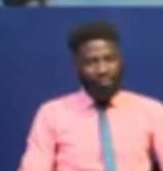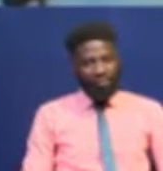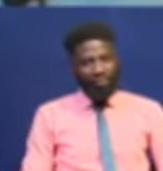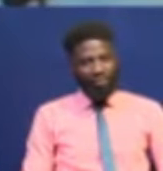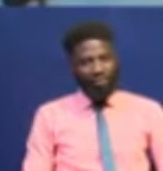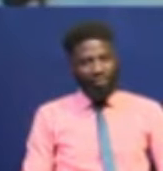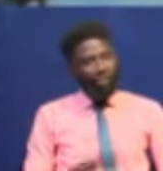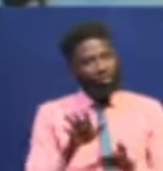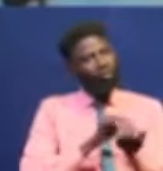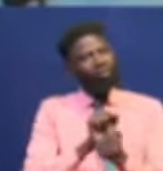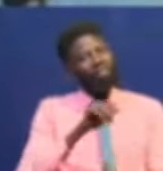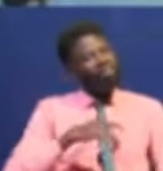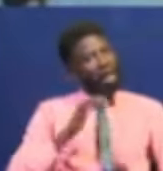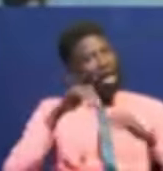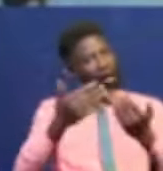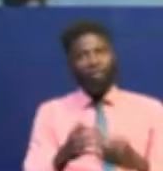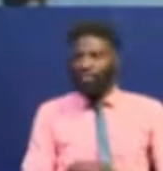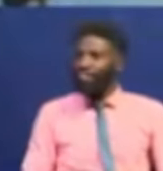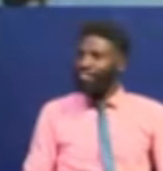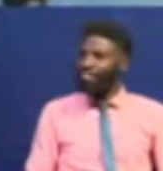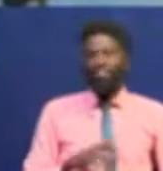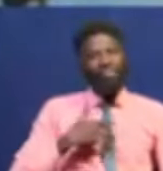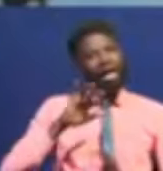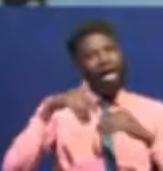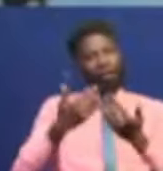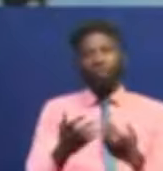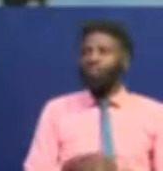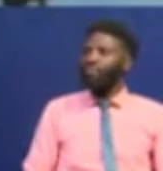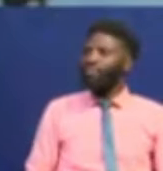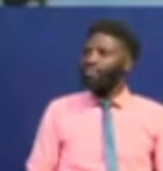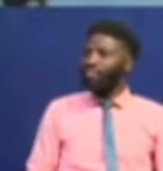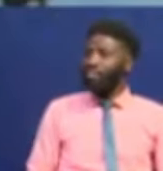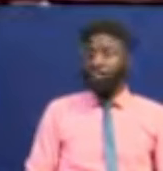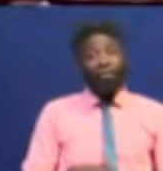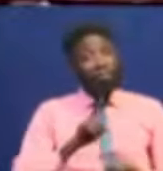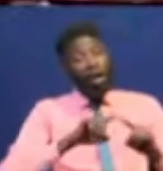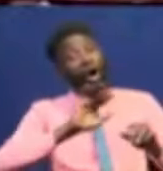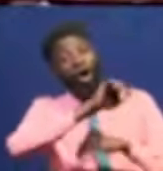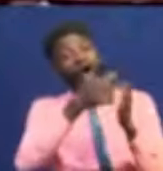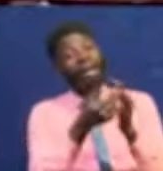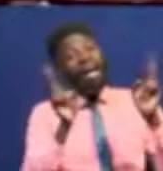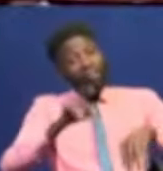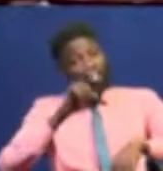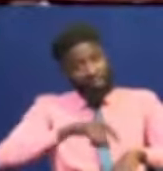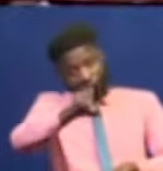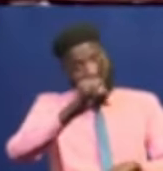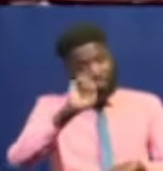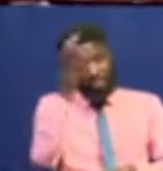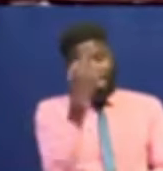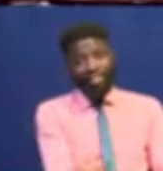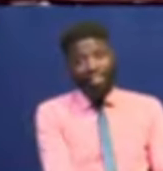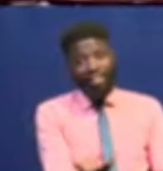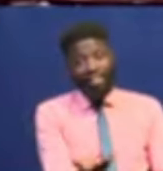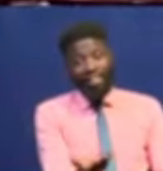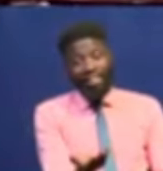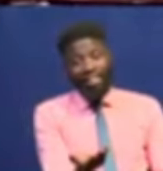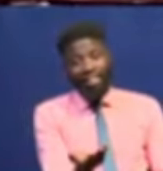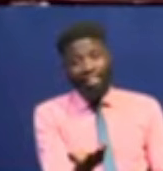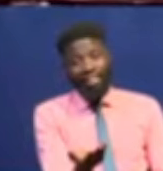were destroyed? How do you feel? But it all happened. How do you feel? All happened under your watch, Mr. President. No, but this is at the end of the